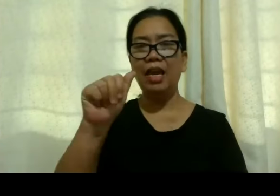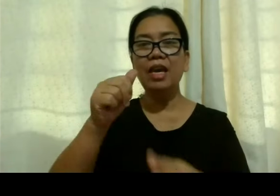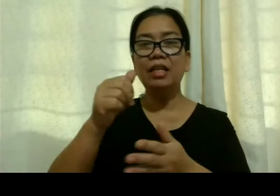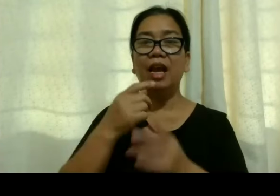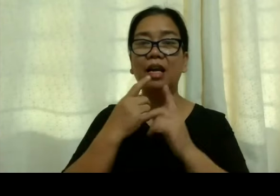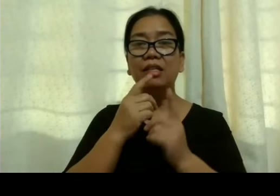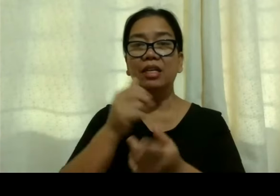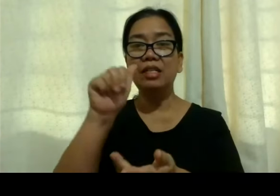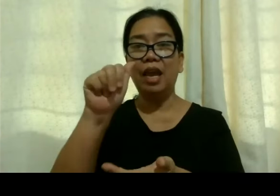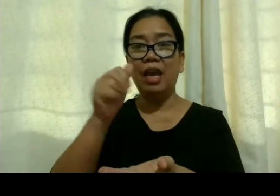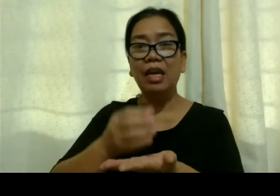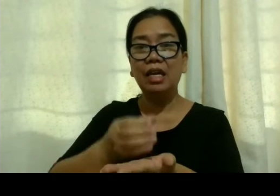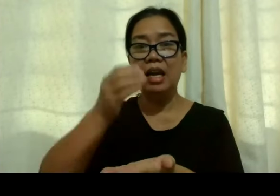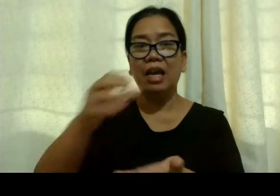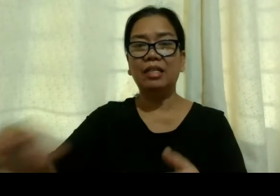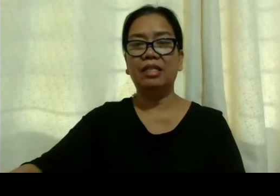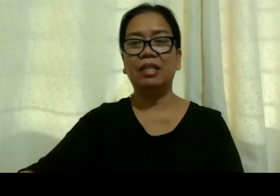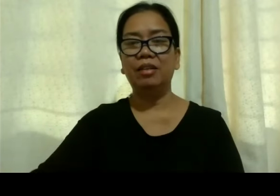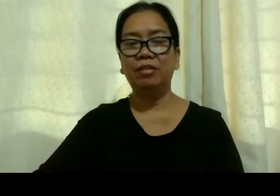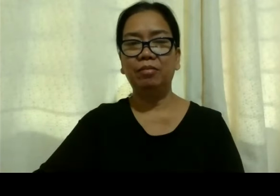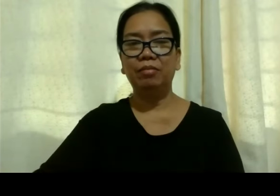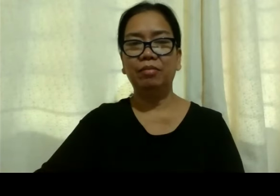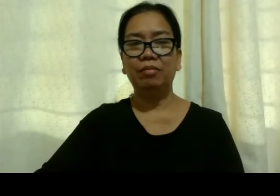A, the answer is A, glass.